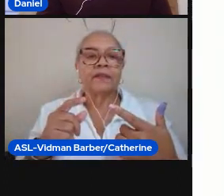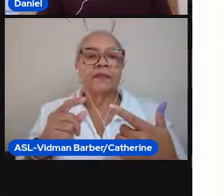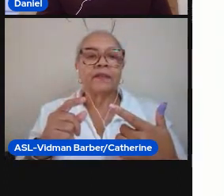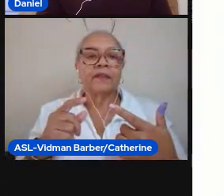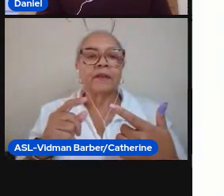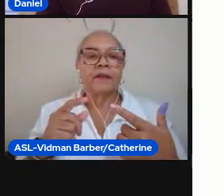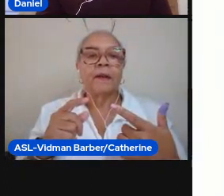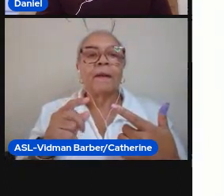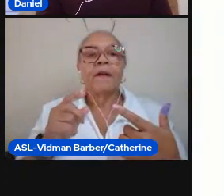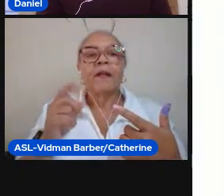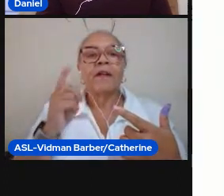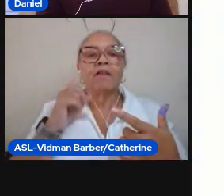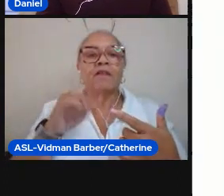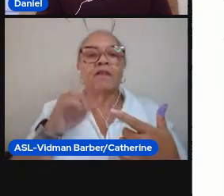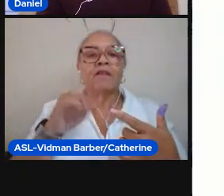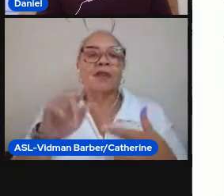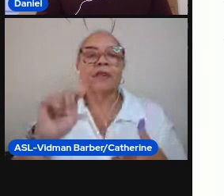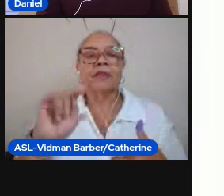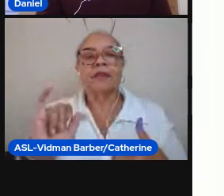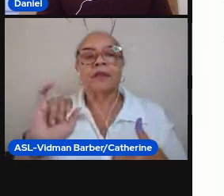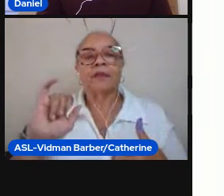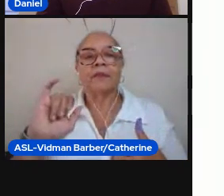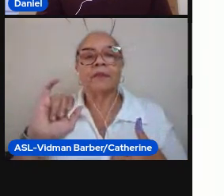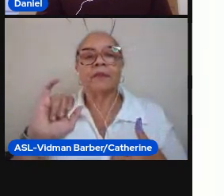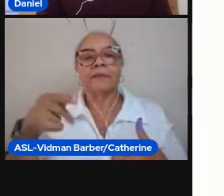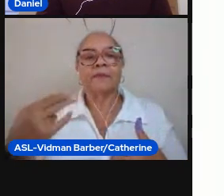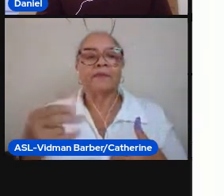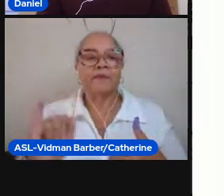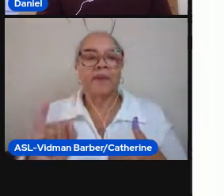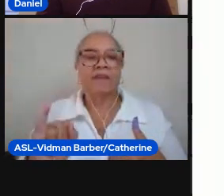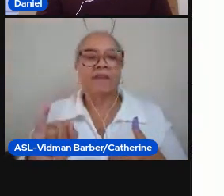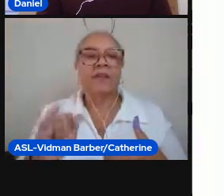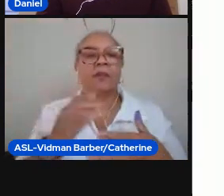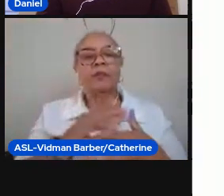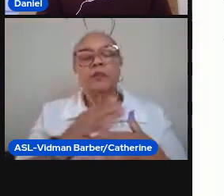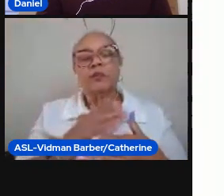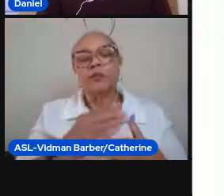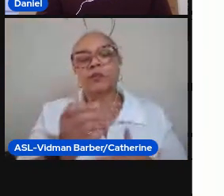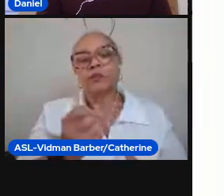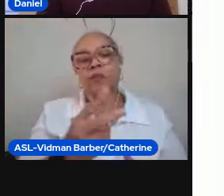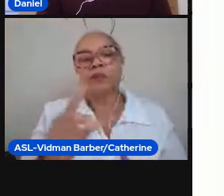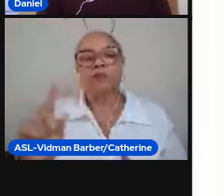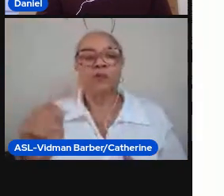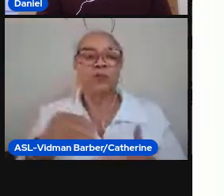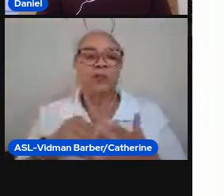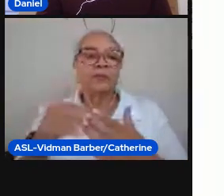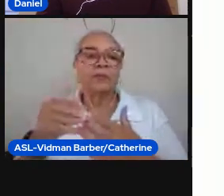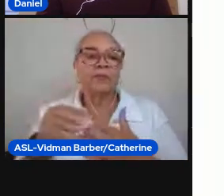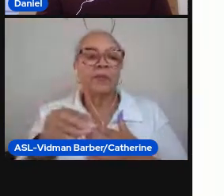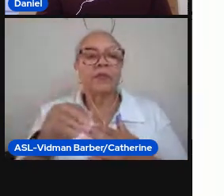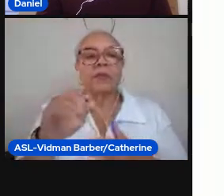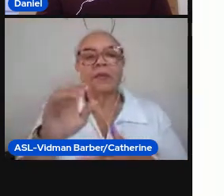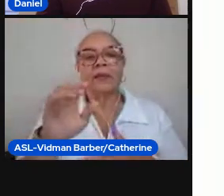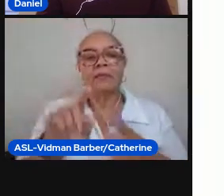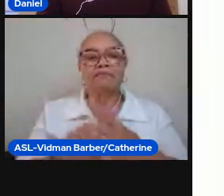cerevar typhi, and it causes between 12 and 20 million cases per year and over